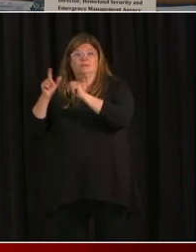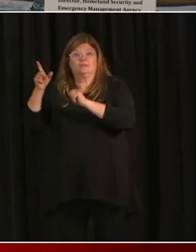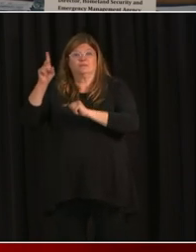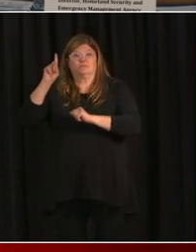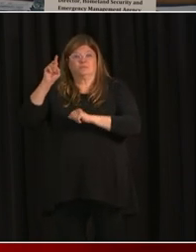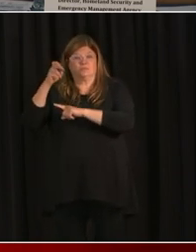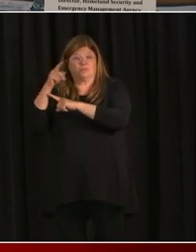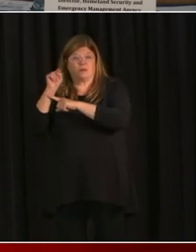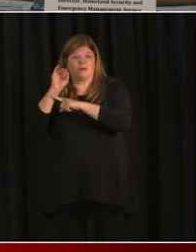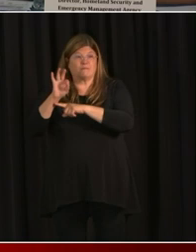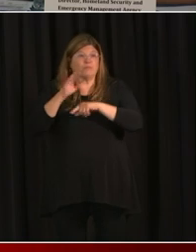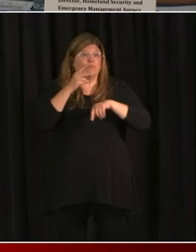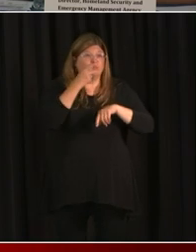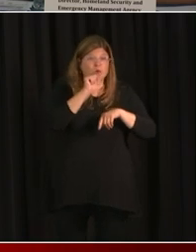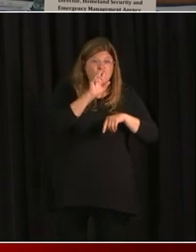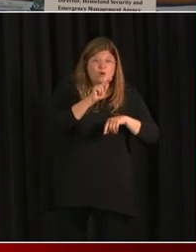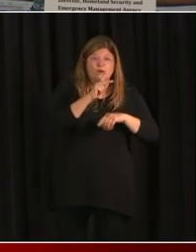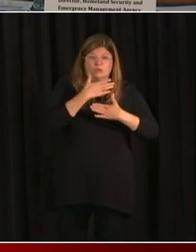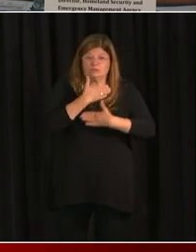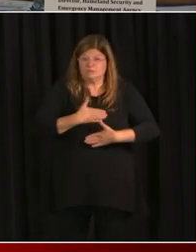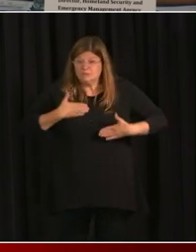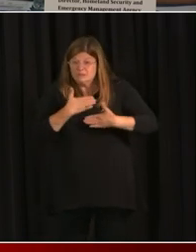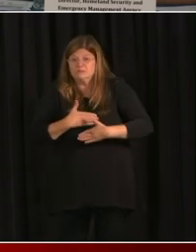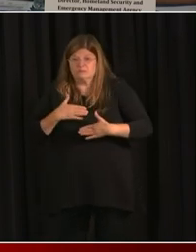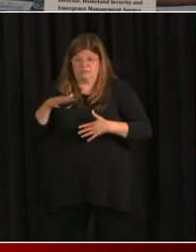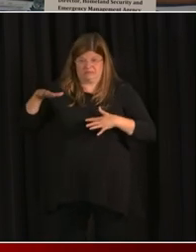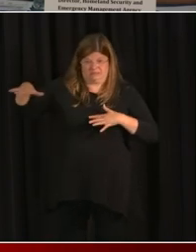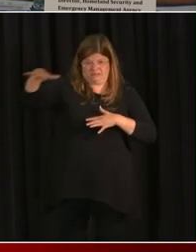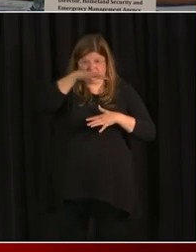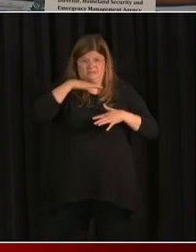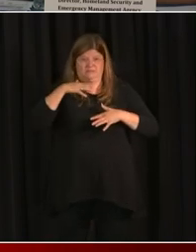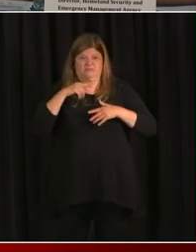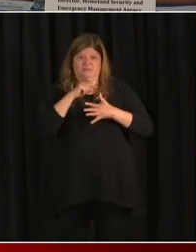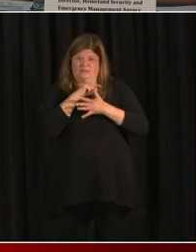Recreation, DCPS, to make sure that the sites